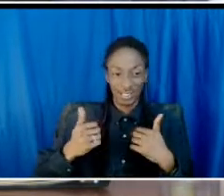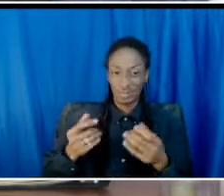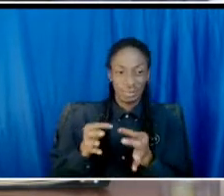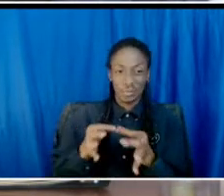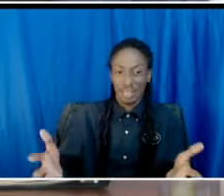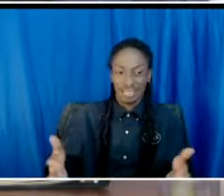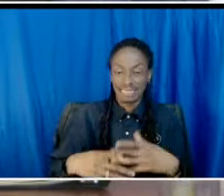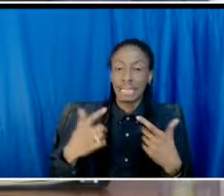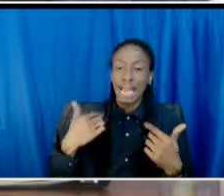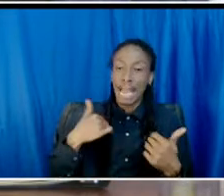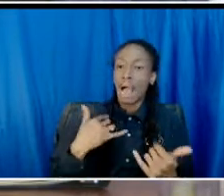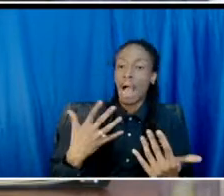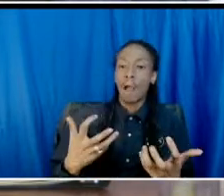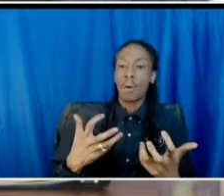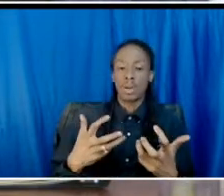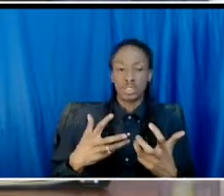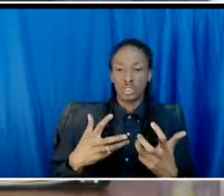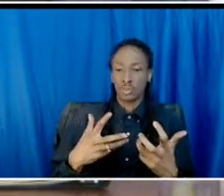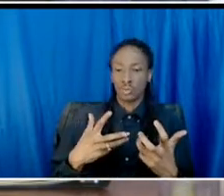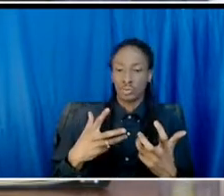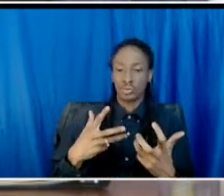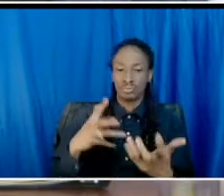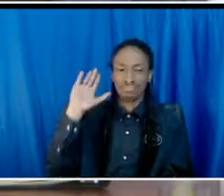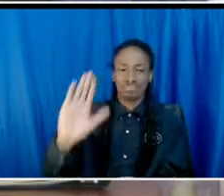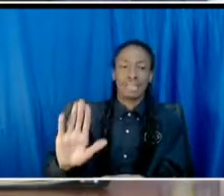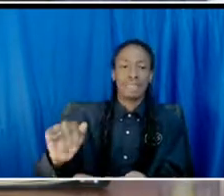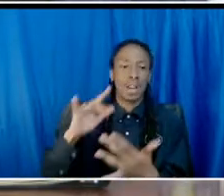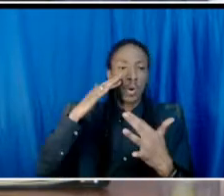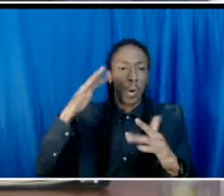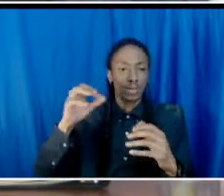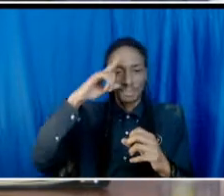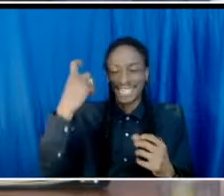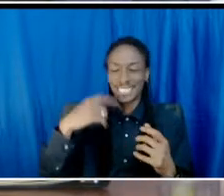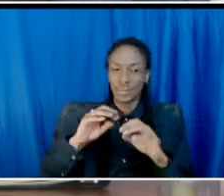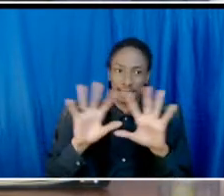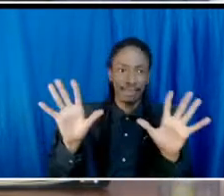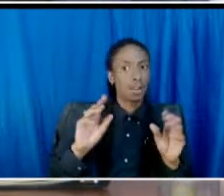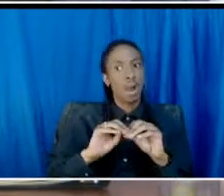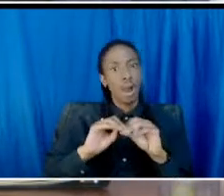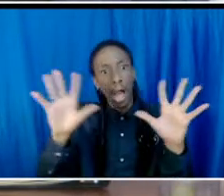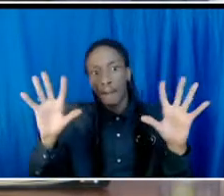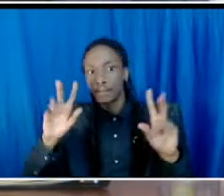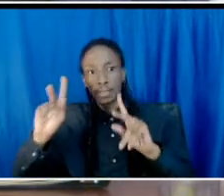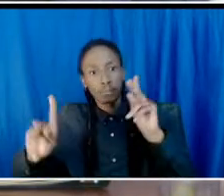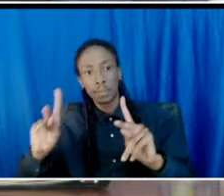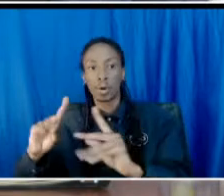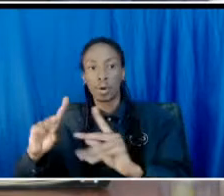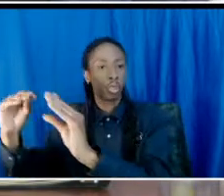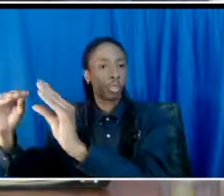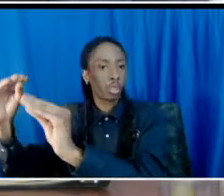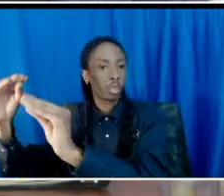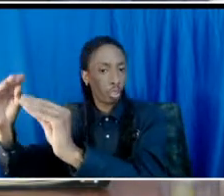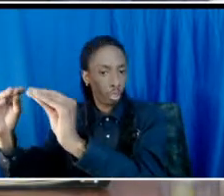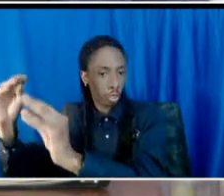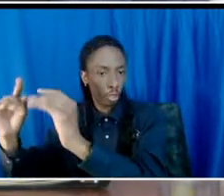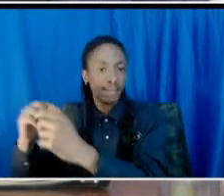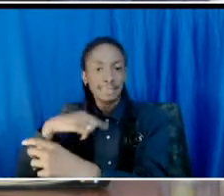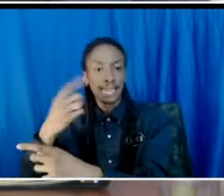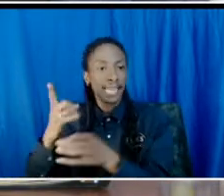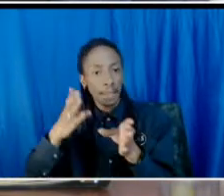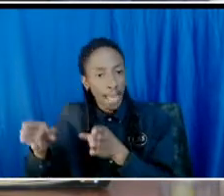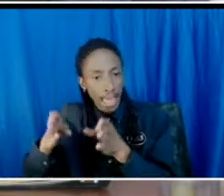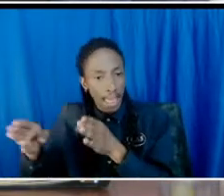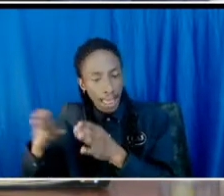try to cut through the noise, because it was clear to us that there were a lot of people whispering in his ear, feeding him these conspiracy theories and